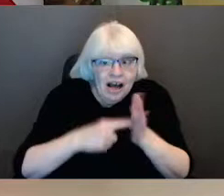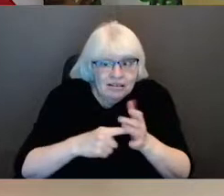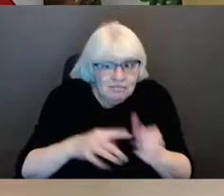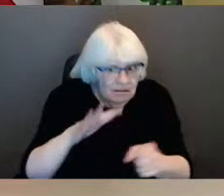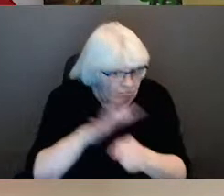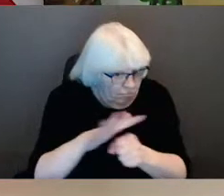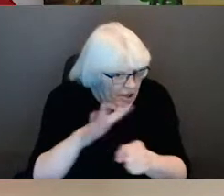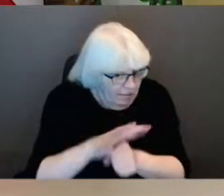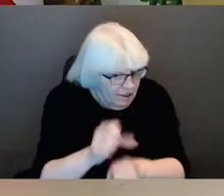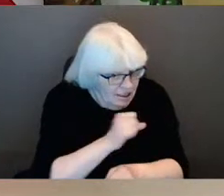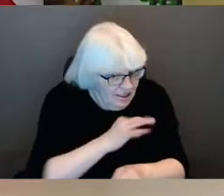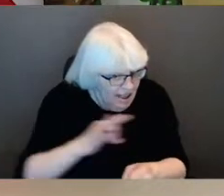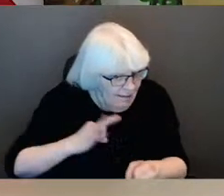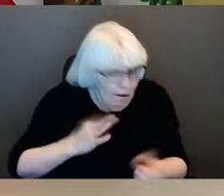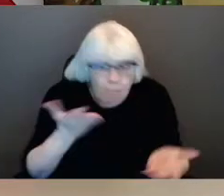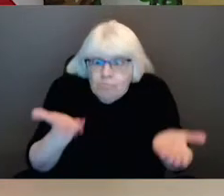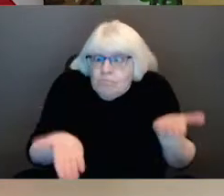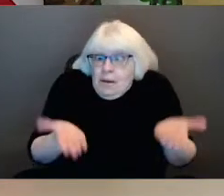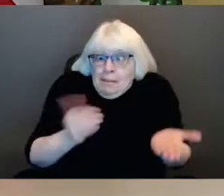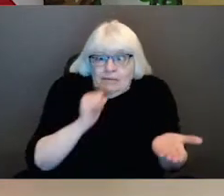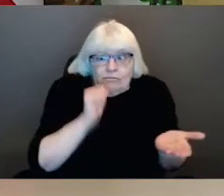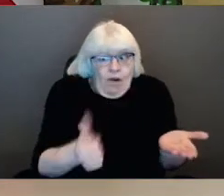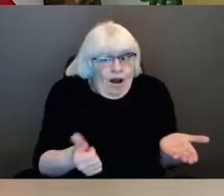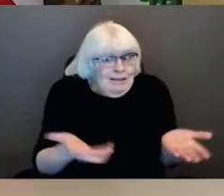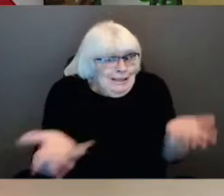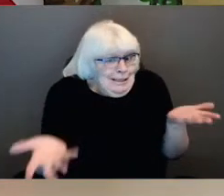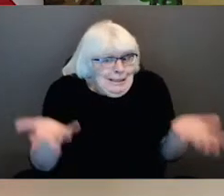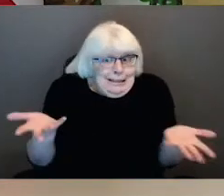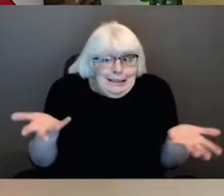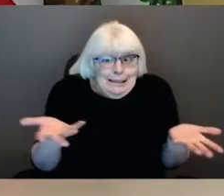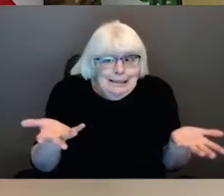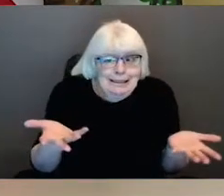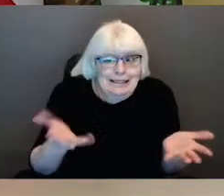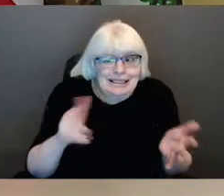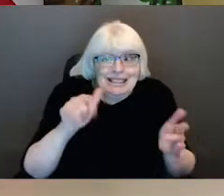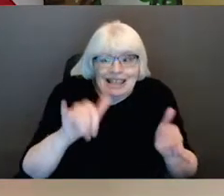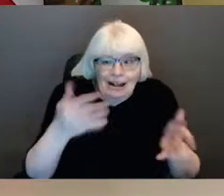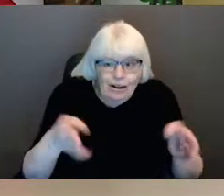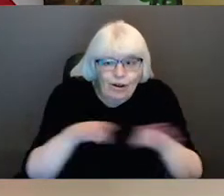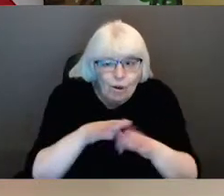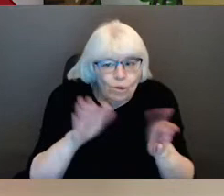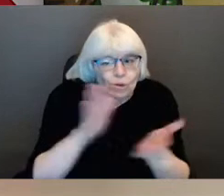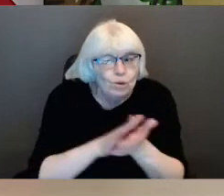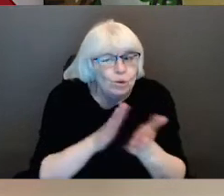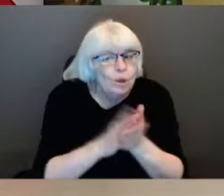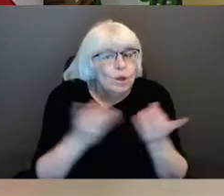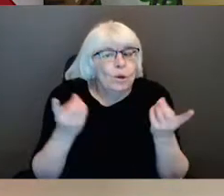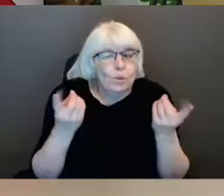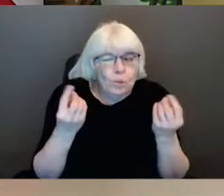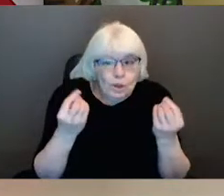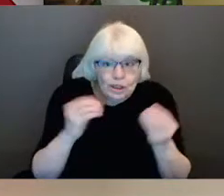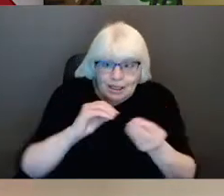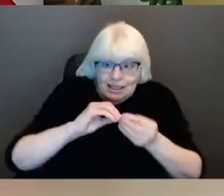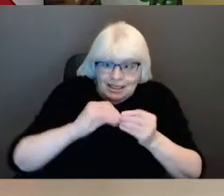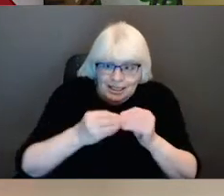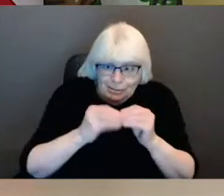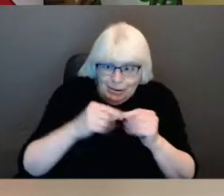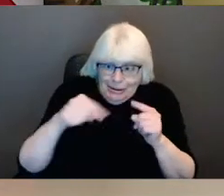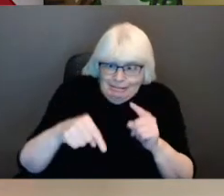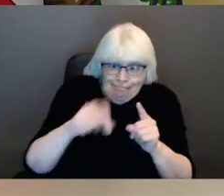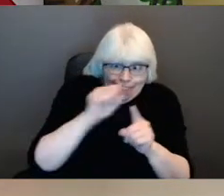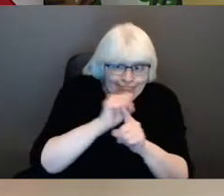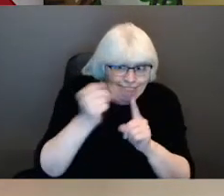a school system, but we'll be looking at the numbers of cases, but there certainly wouldn't be school closure based on one or